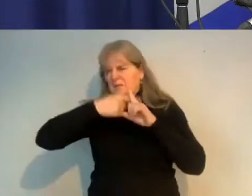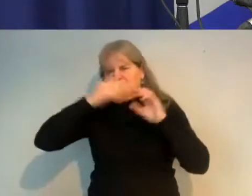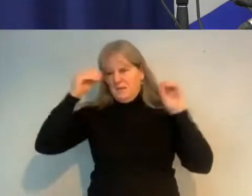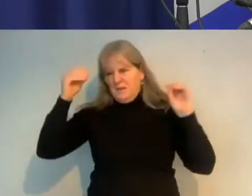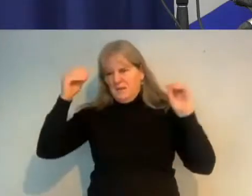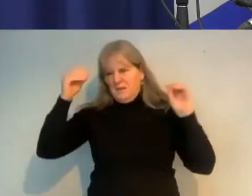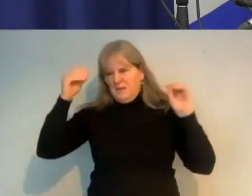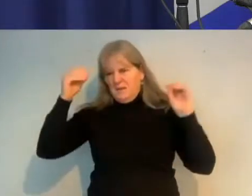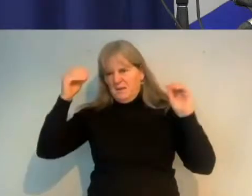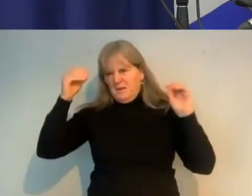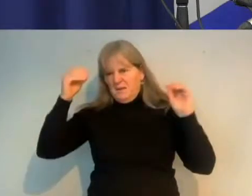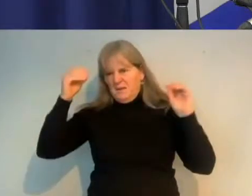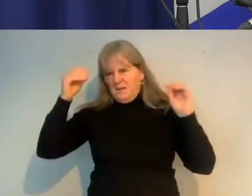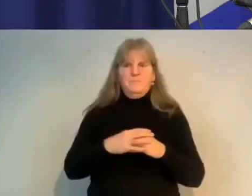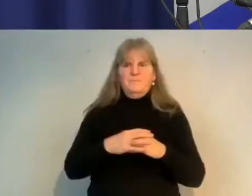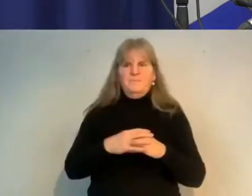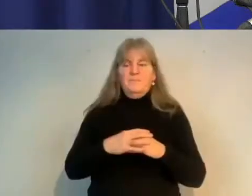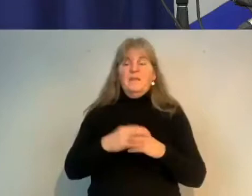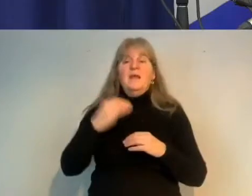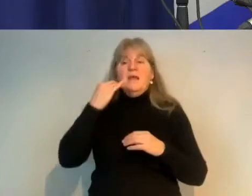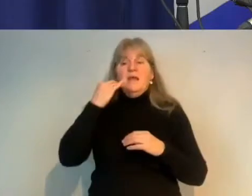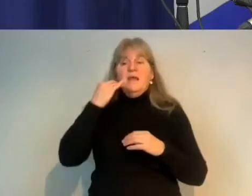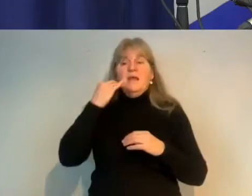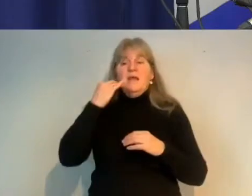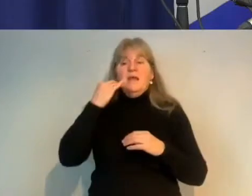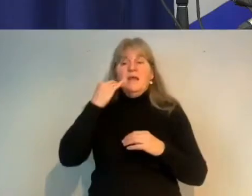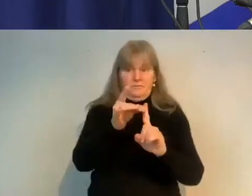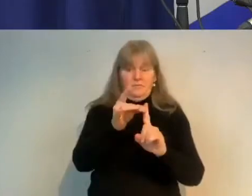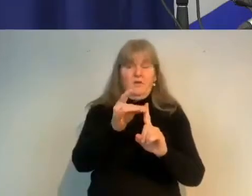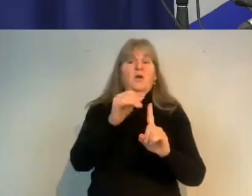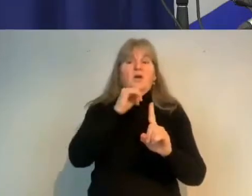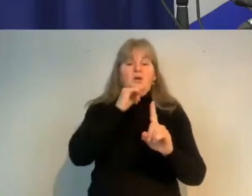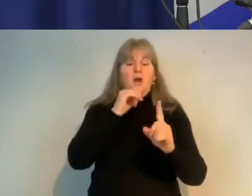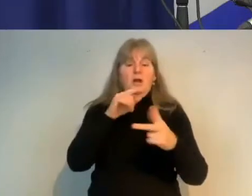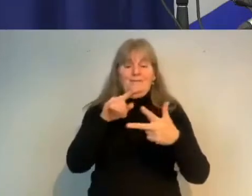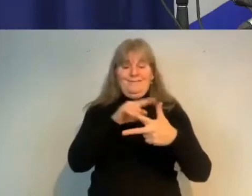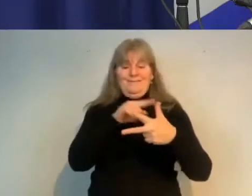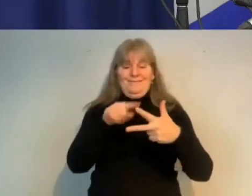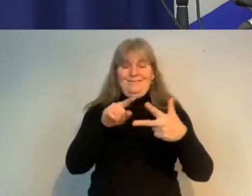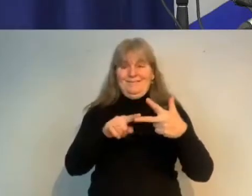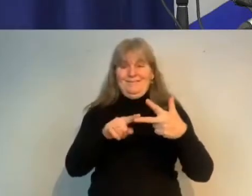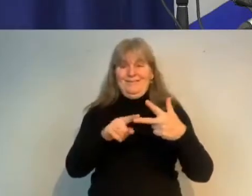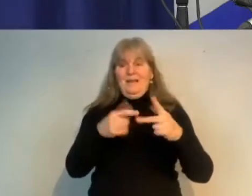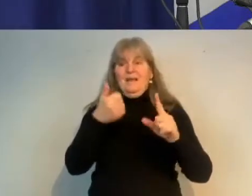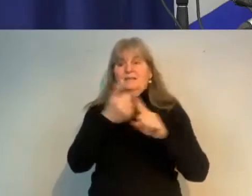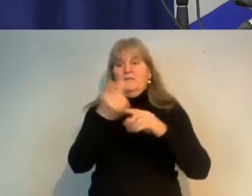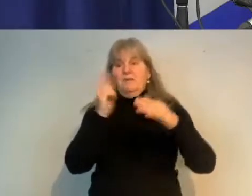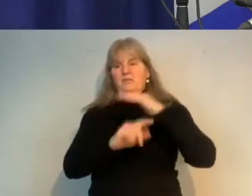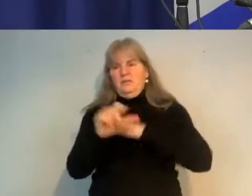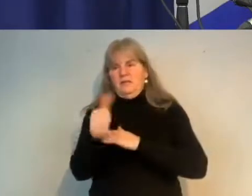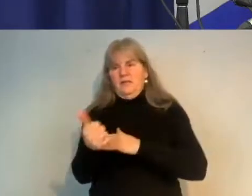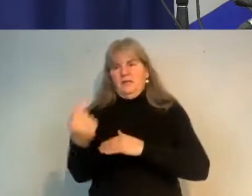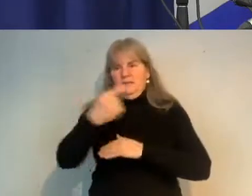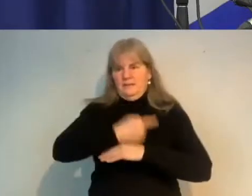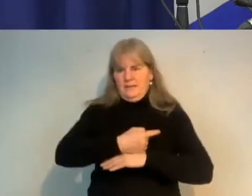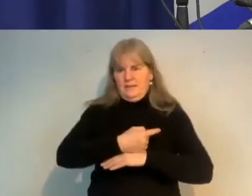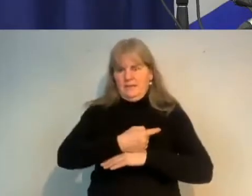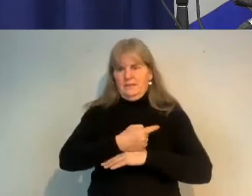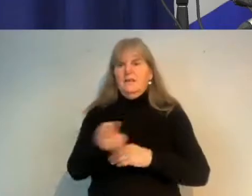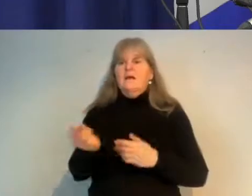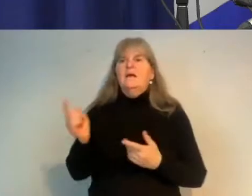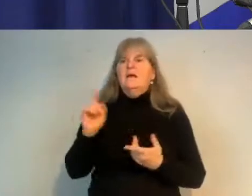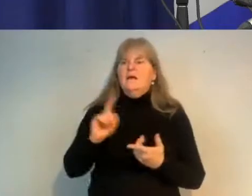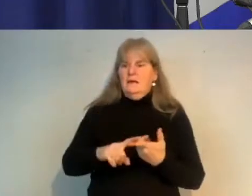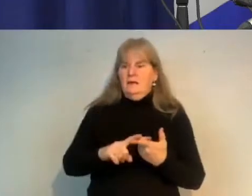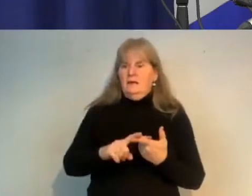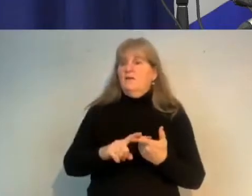If you are a case and you are not in the categories above, then isolate for 10 days and you feel better and